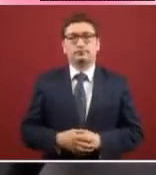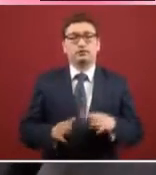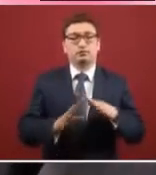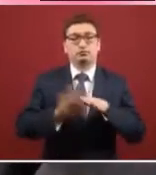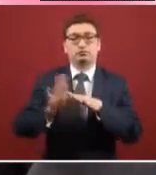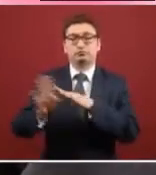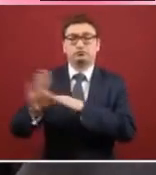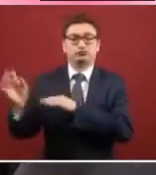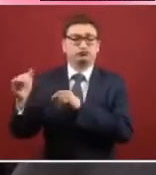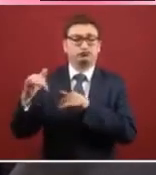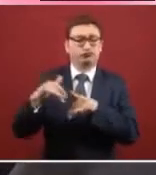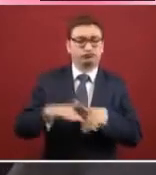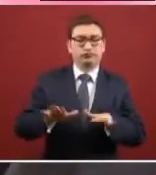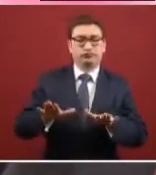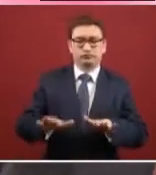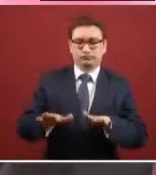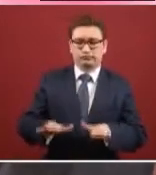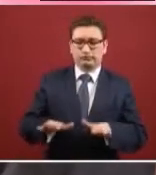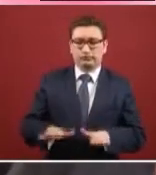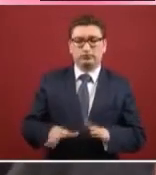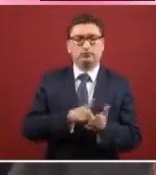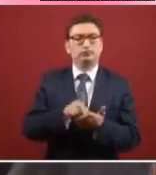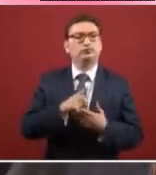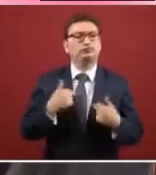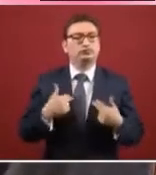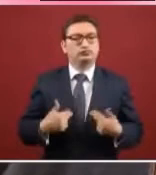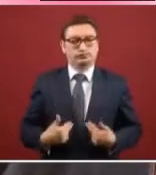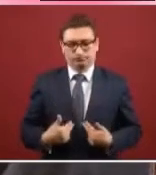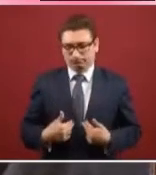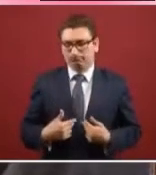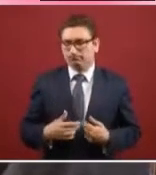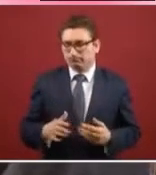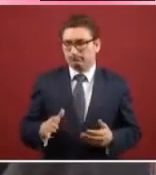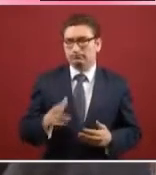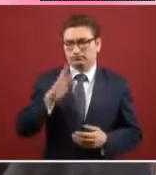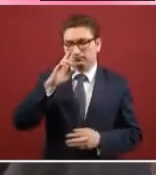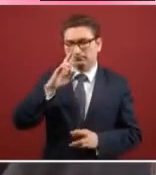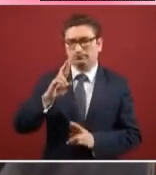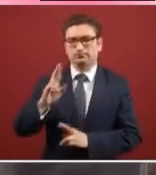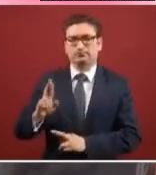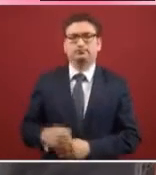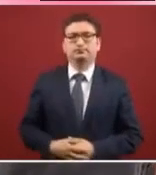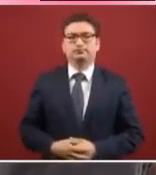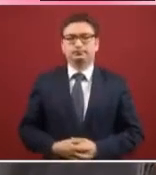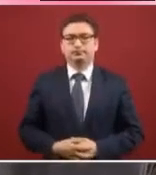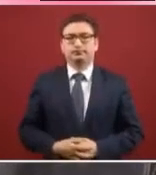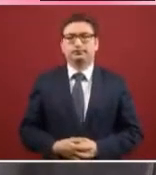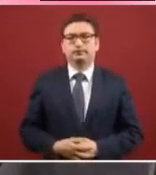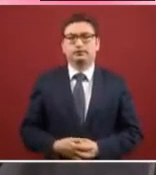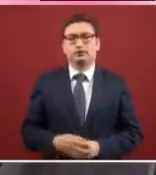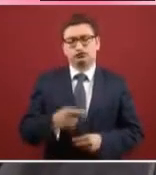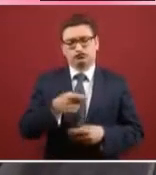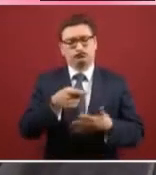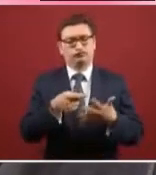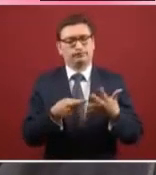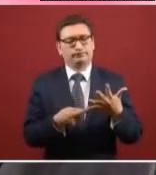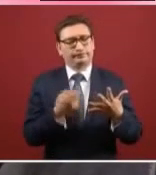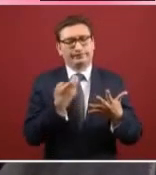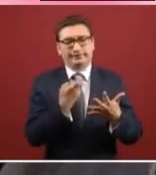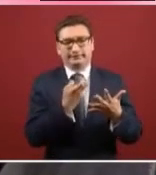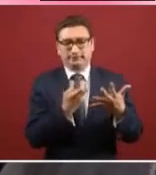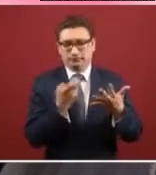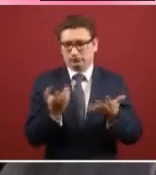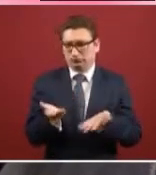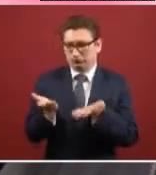reduce the migratory influx without violating human rights and also giving them